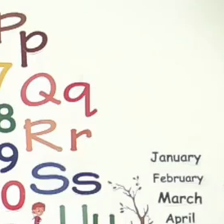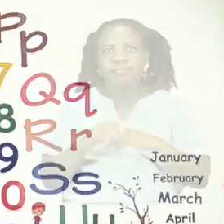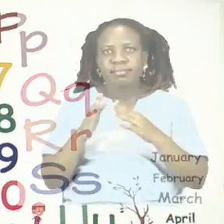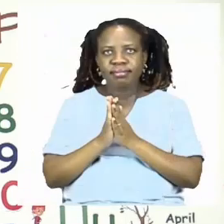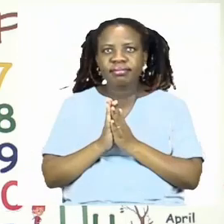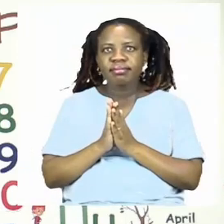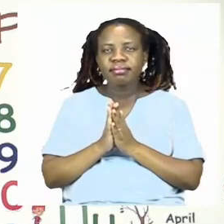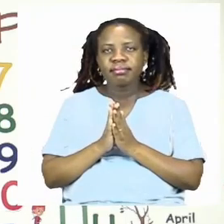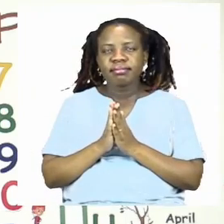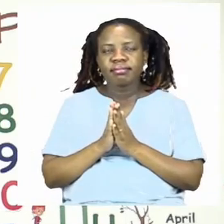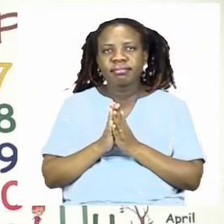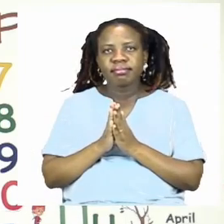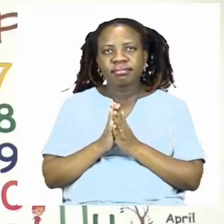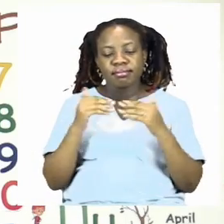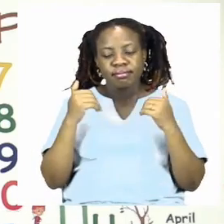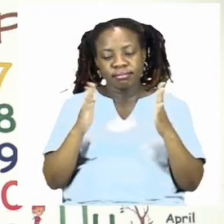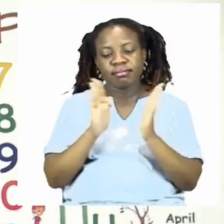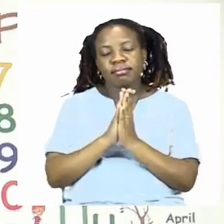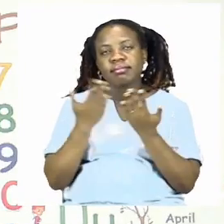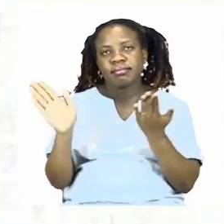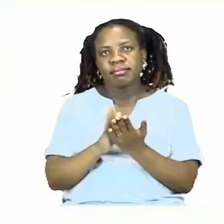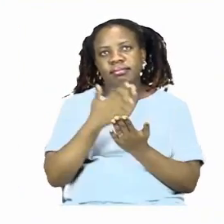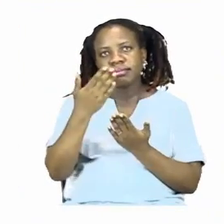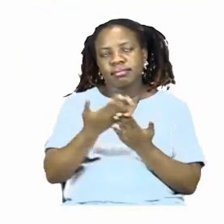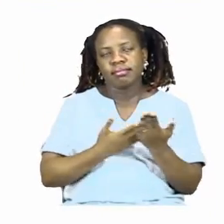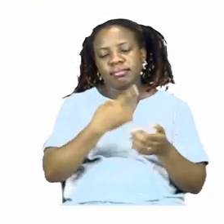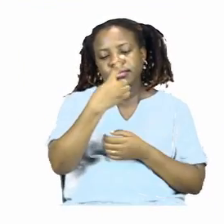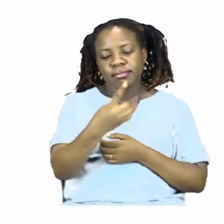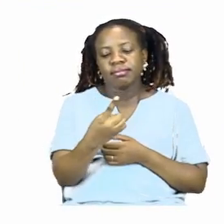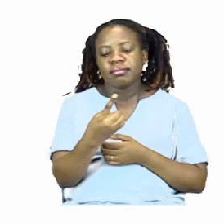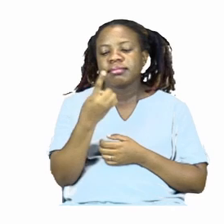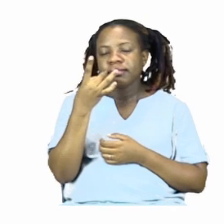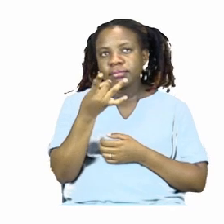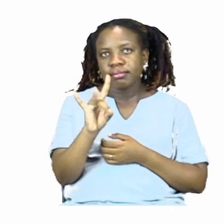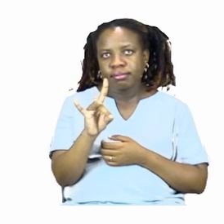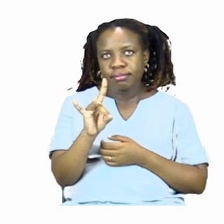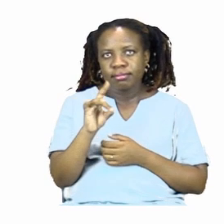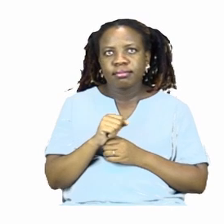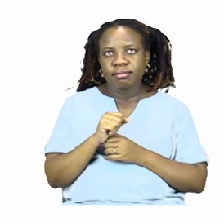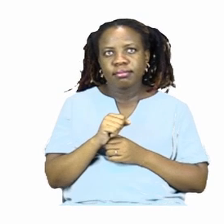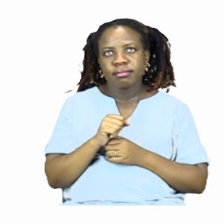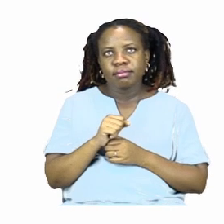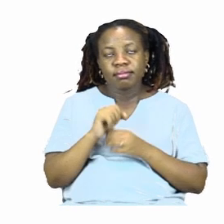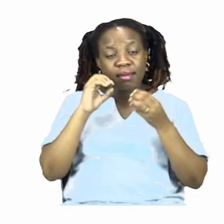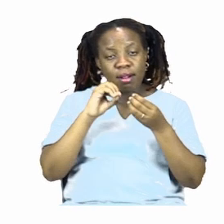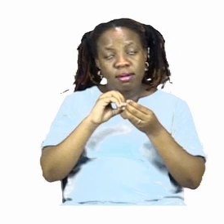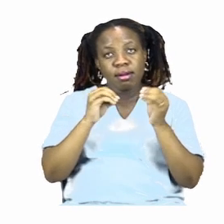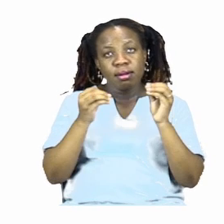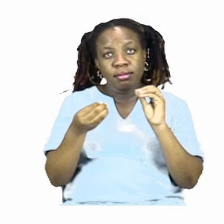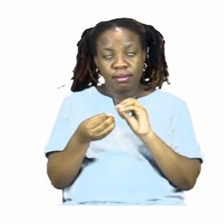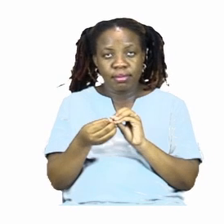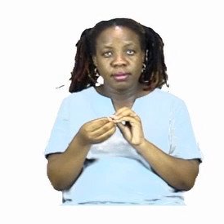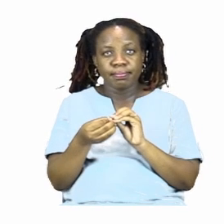Let's start this part of our lesson on page 18. Now here we are doing number concept